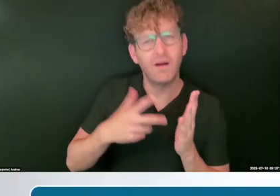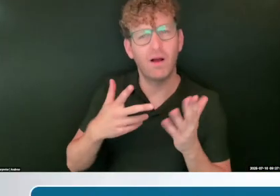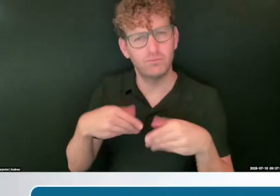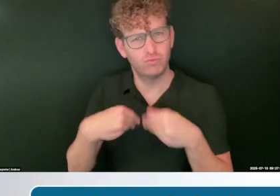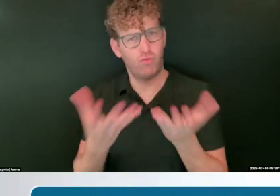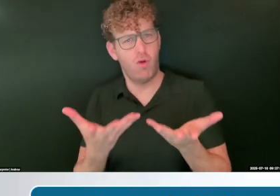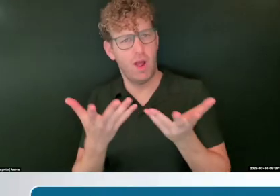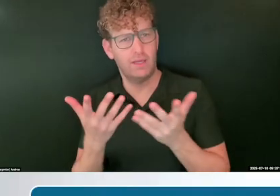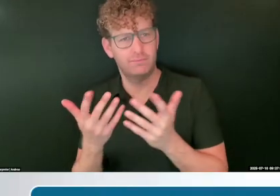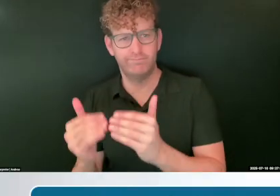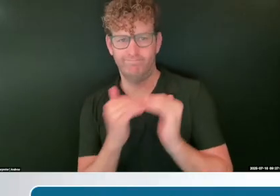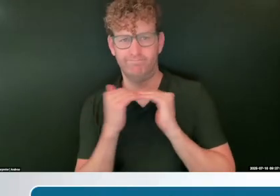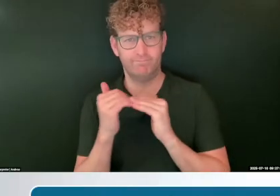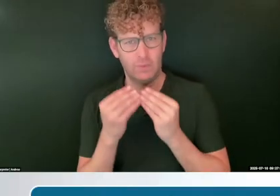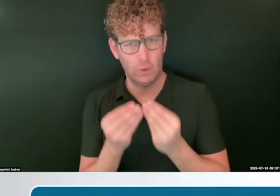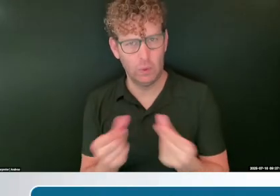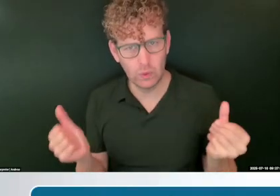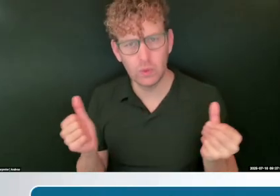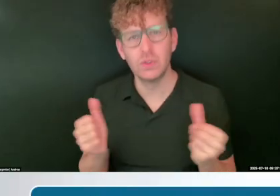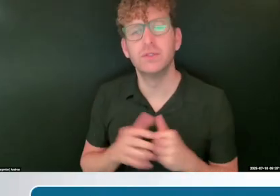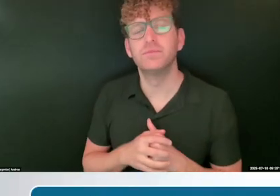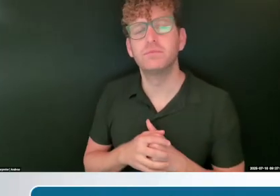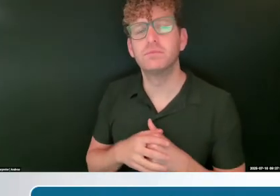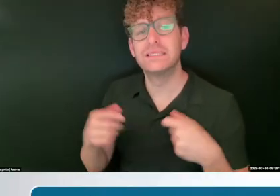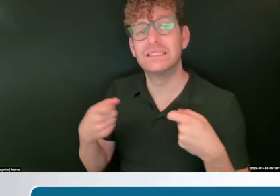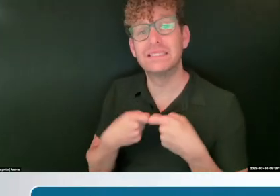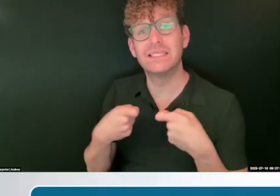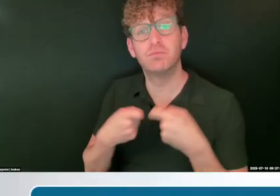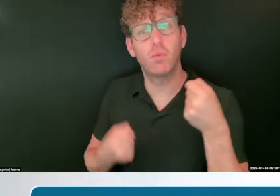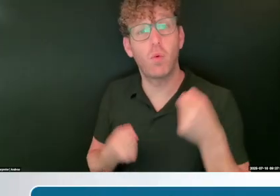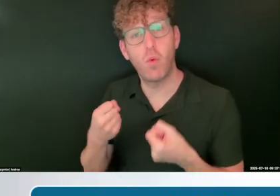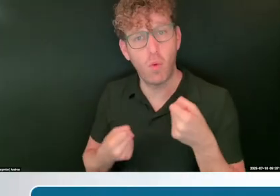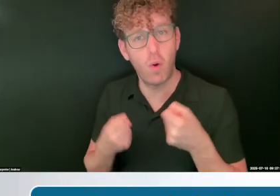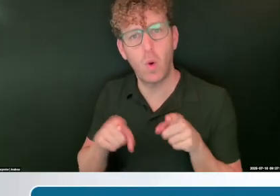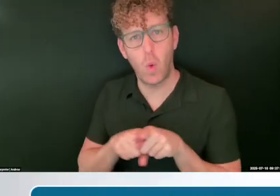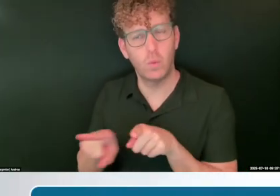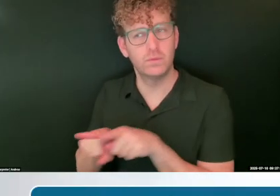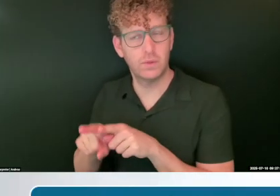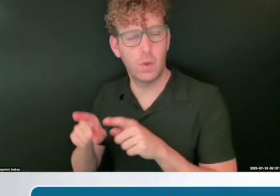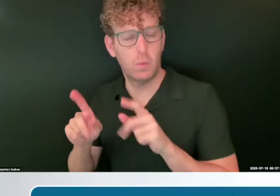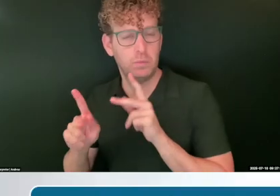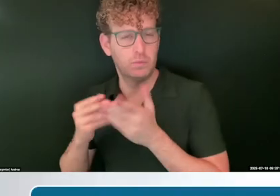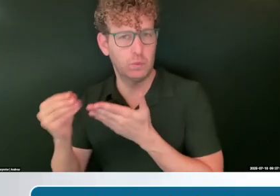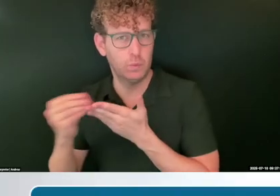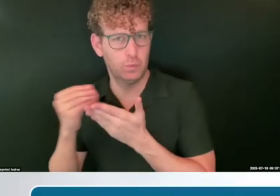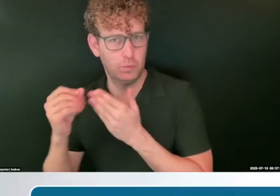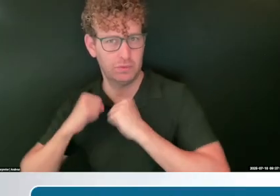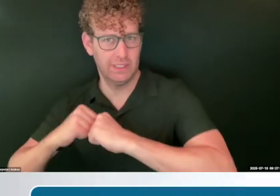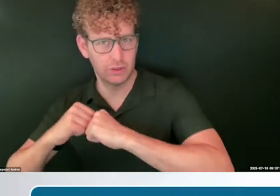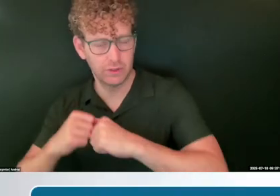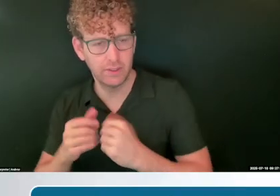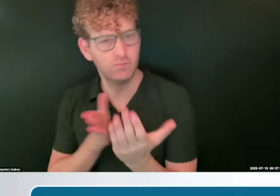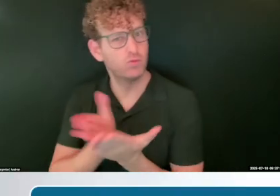vehicles and will reinforce consumer protections, transparency during the application process, and maintain